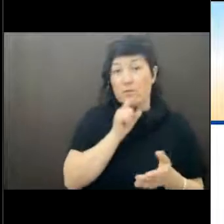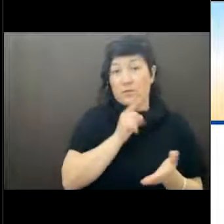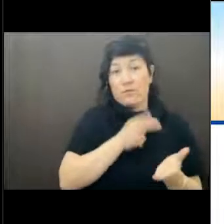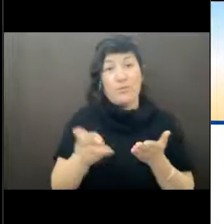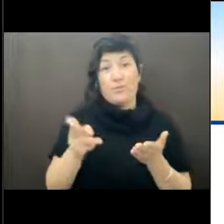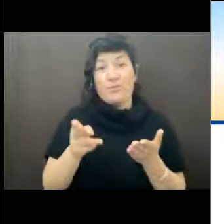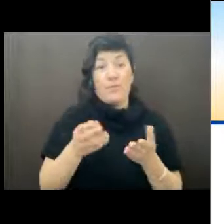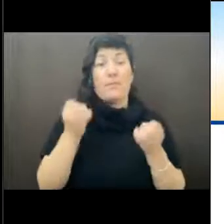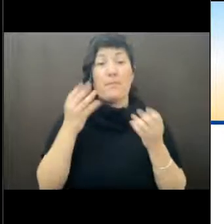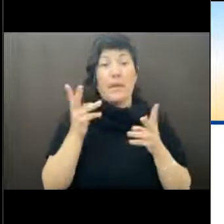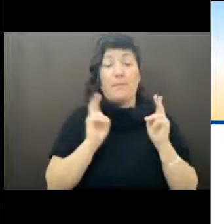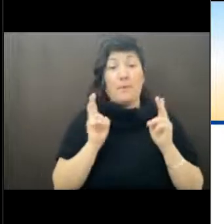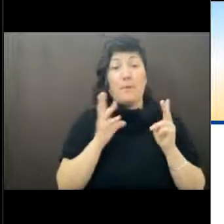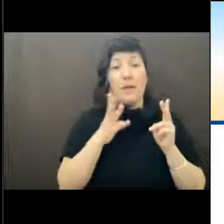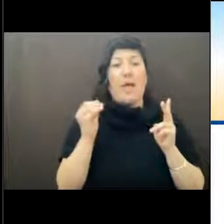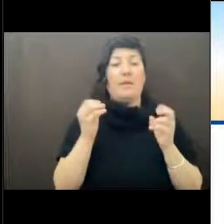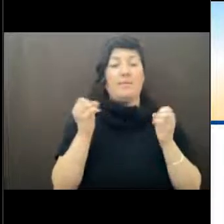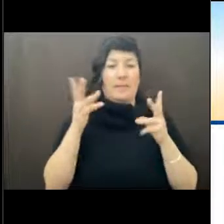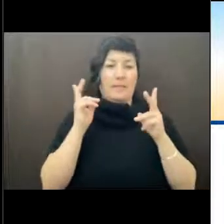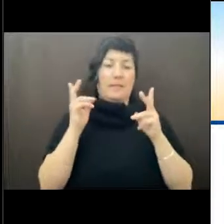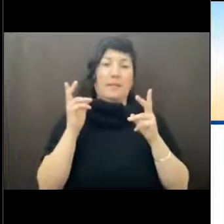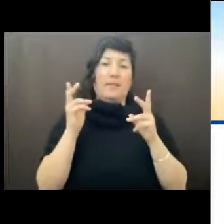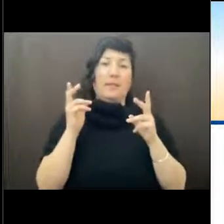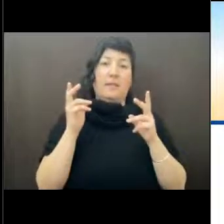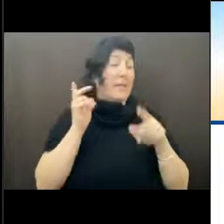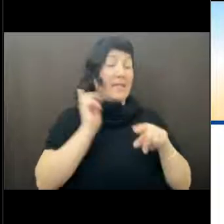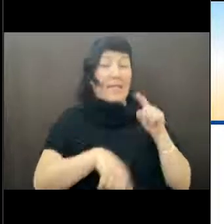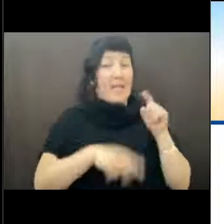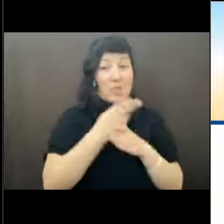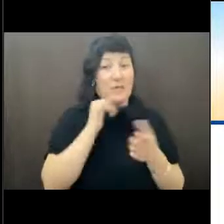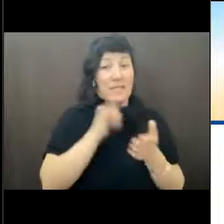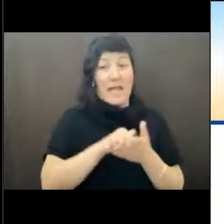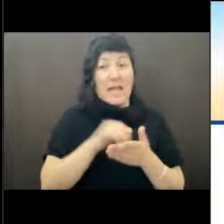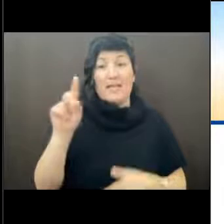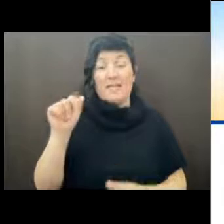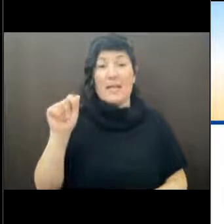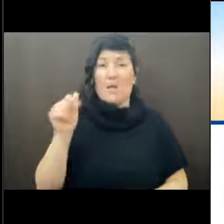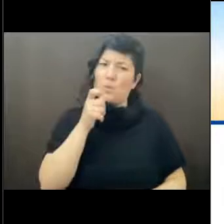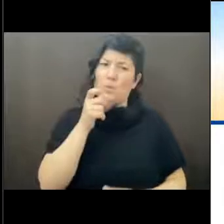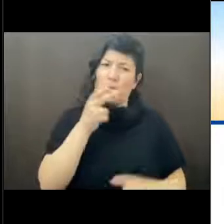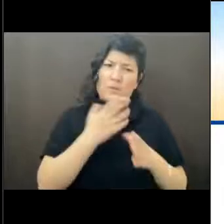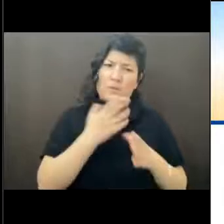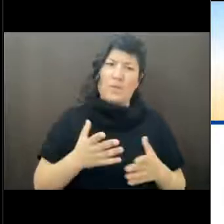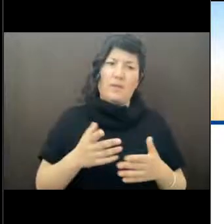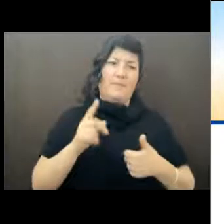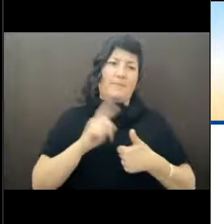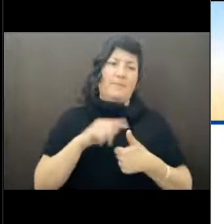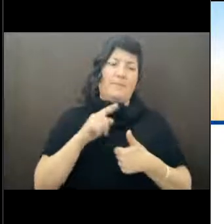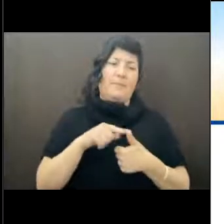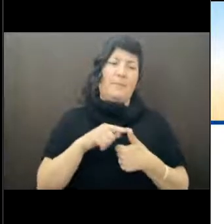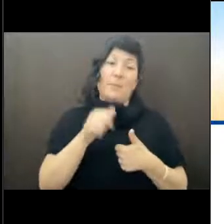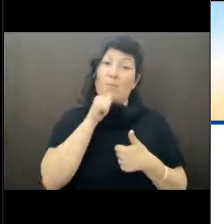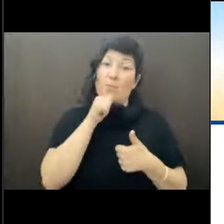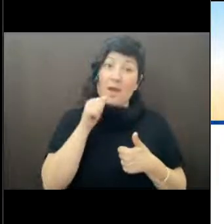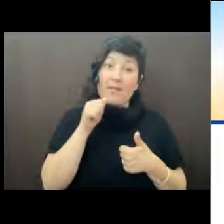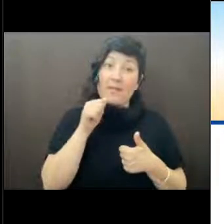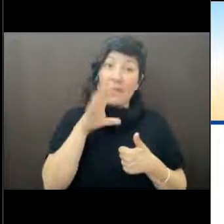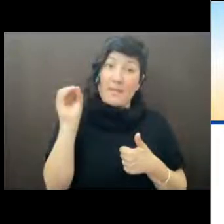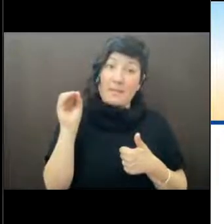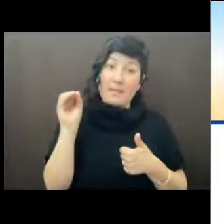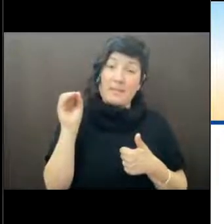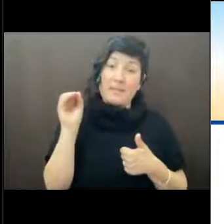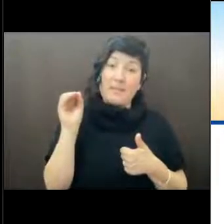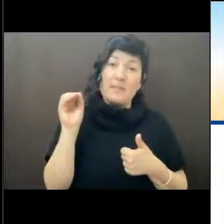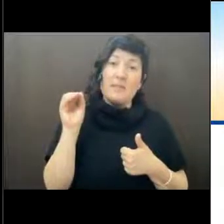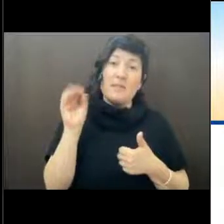and a significant part of the industry who can't use that data. So who are these users? Well, they are private industry folks. The